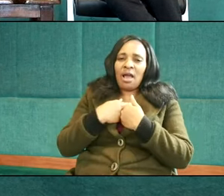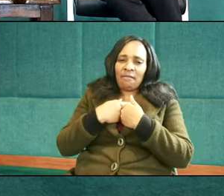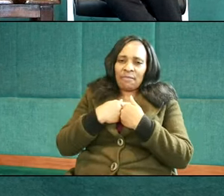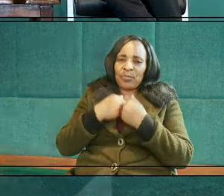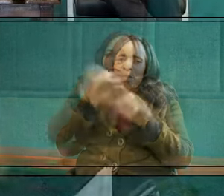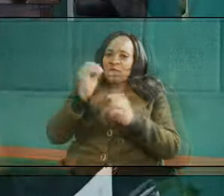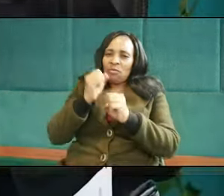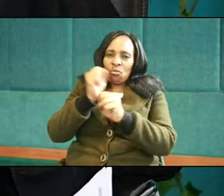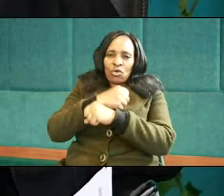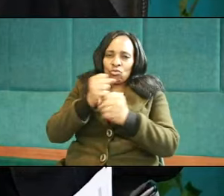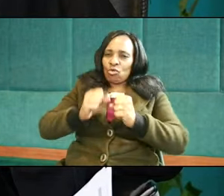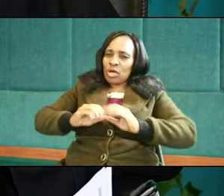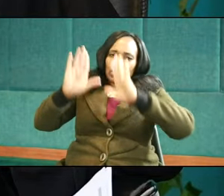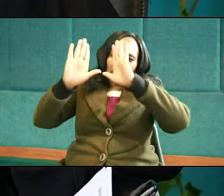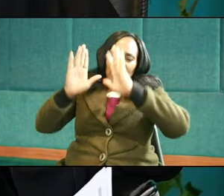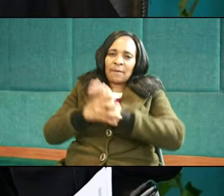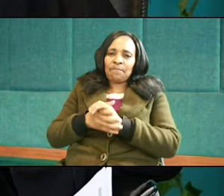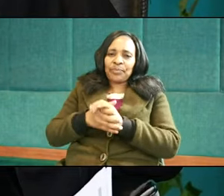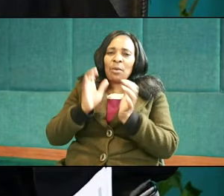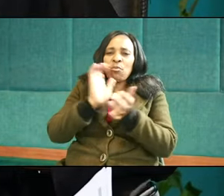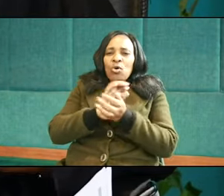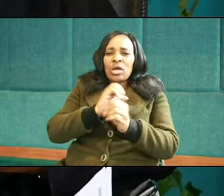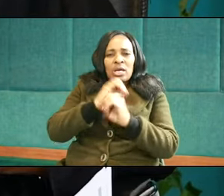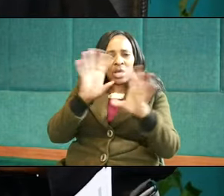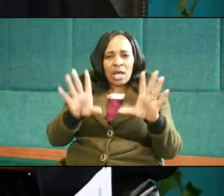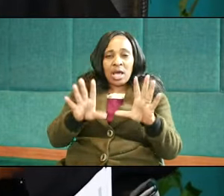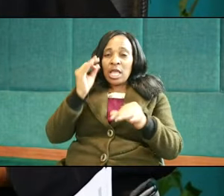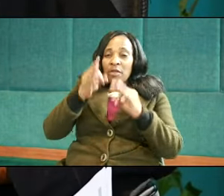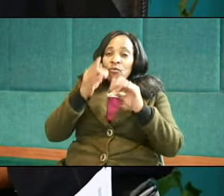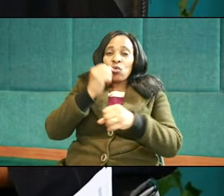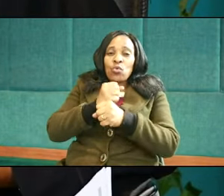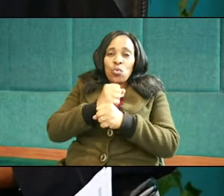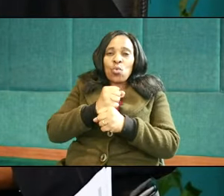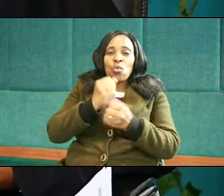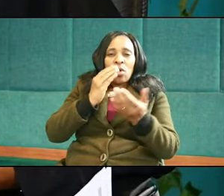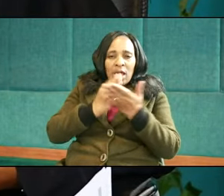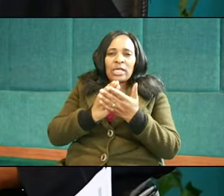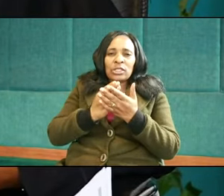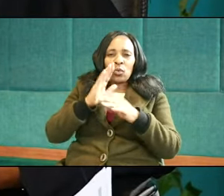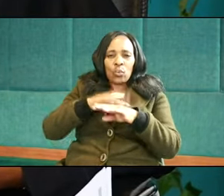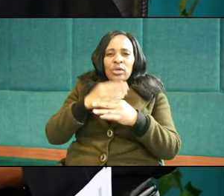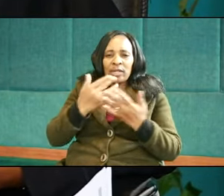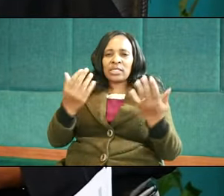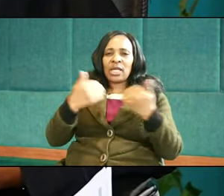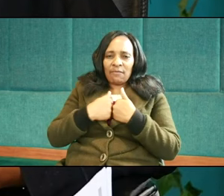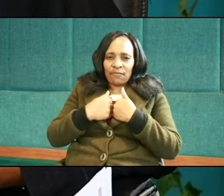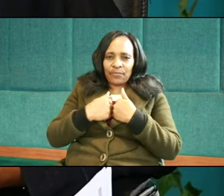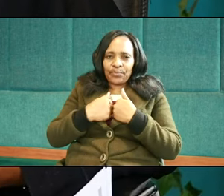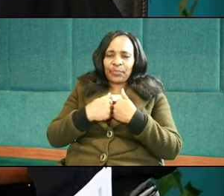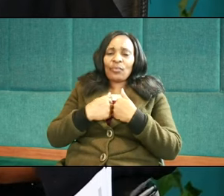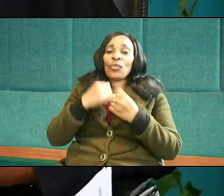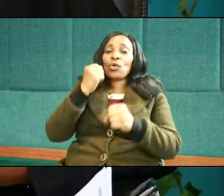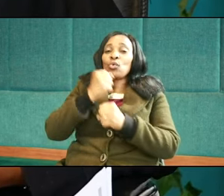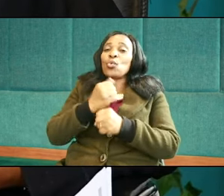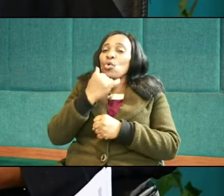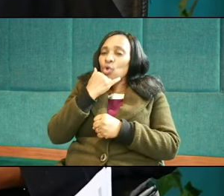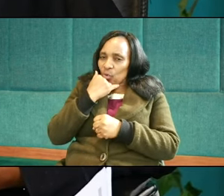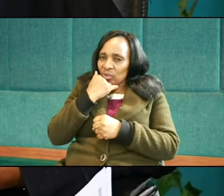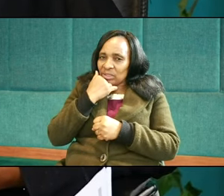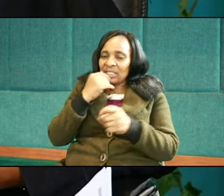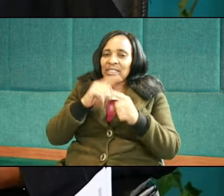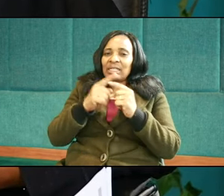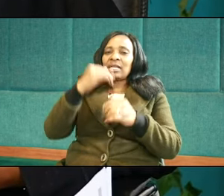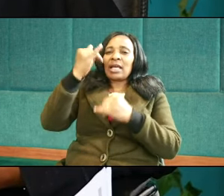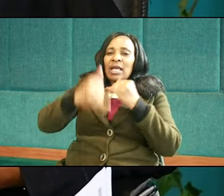think here Paul is very clear. It is, you do right, you get good things. You do wrong, the end